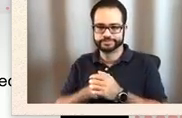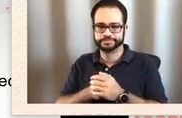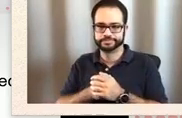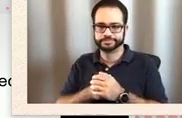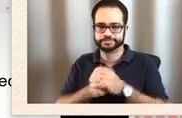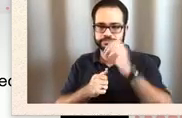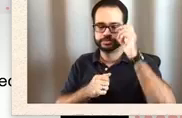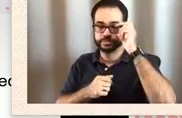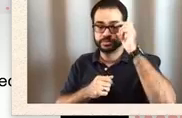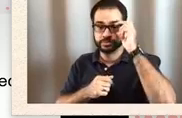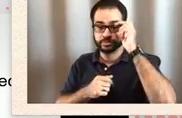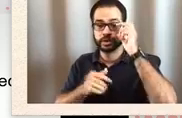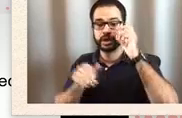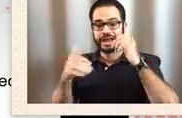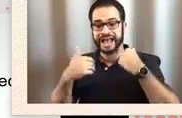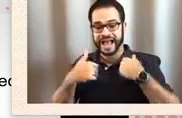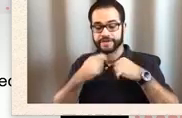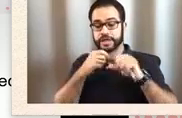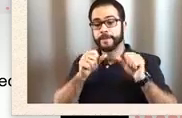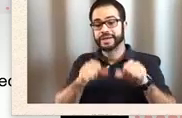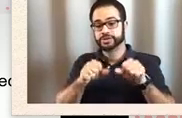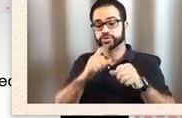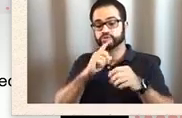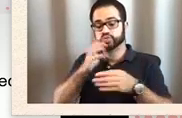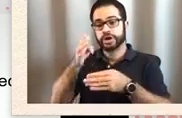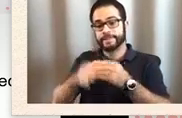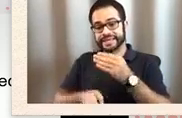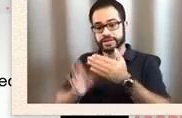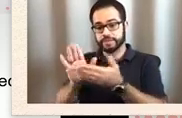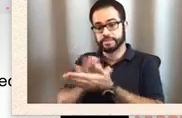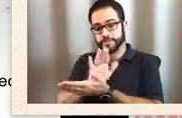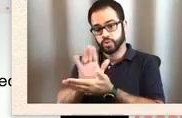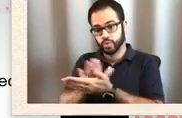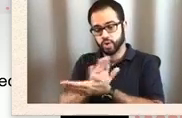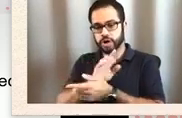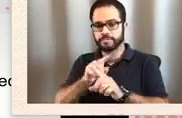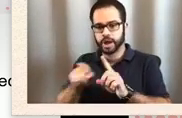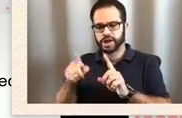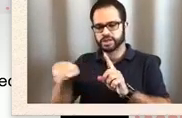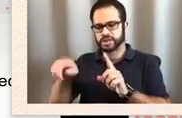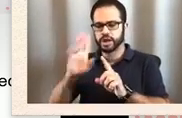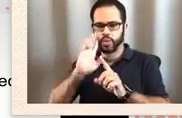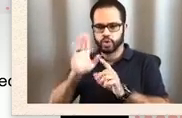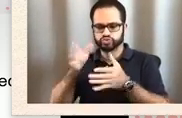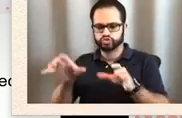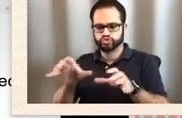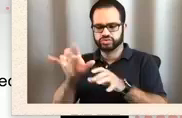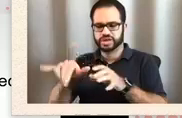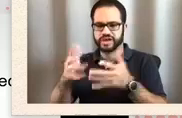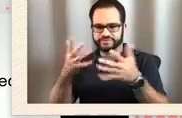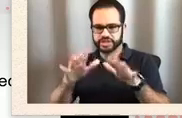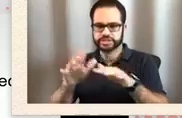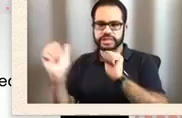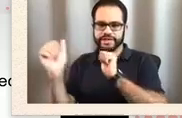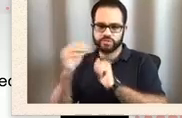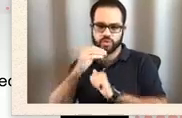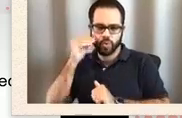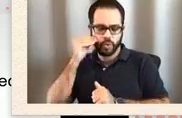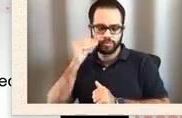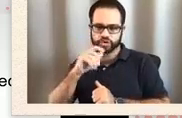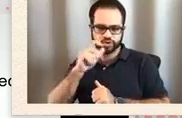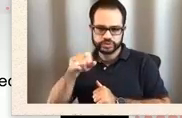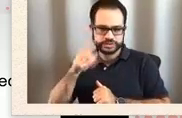the ability to complete their documentation, but they will be doing that after they've left your home. So that you shouldn't really see